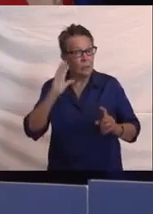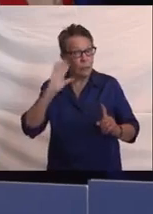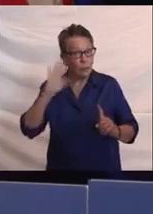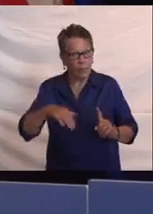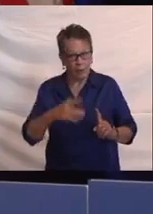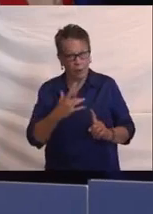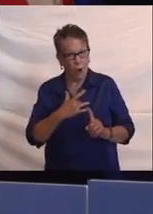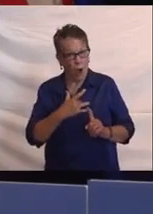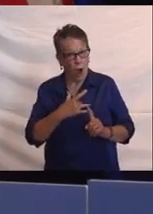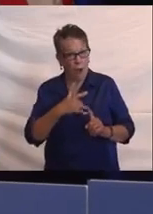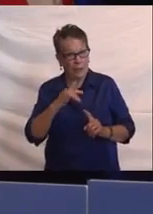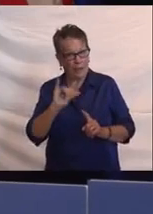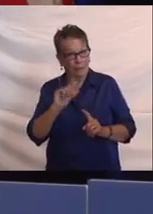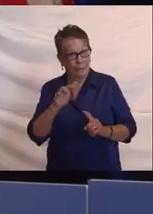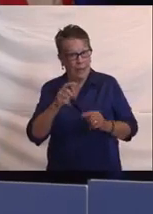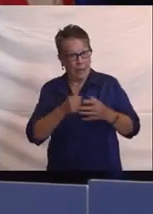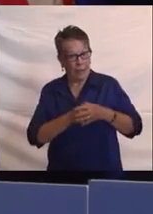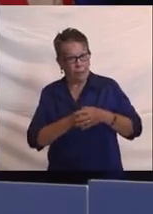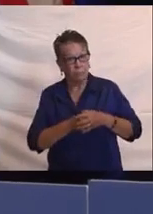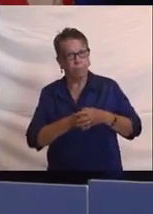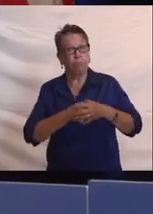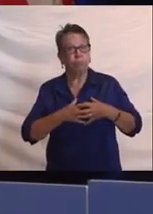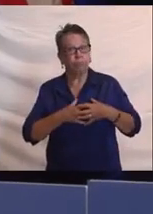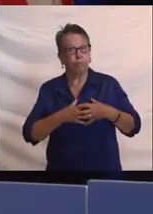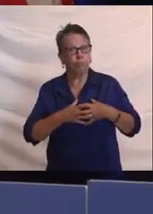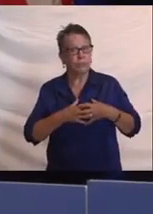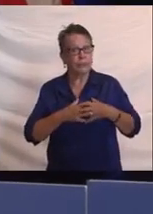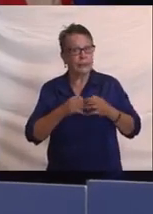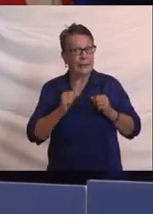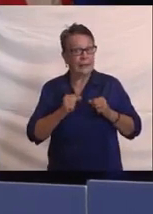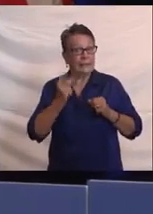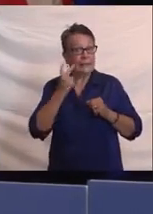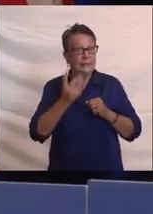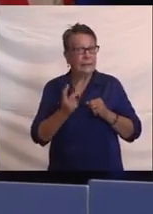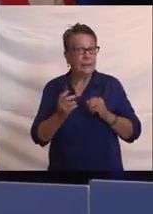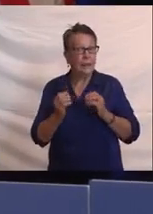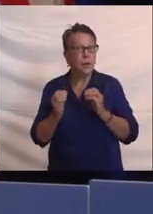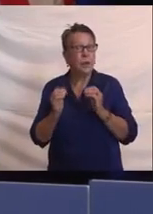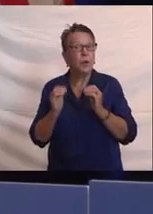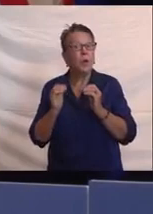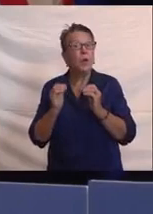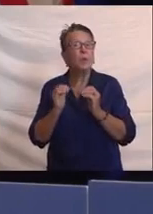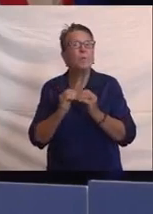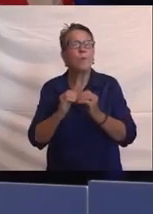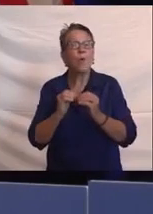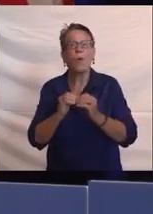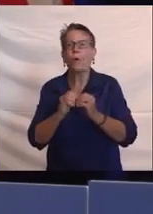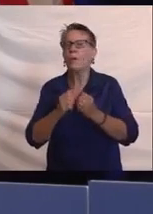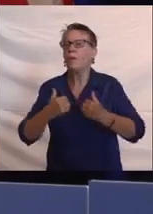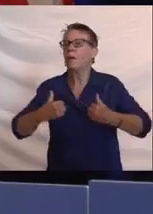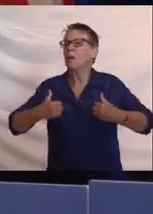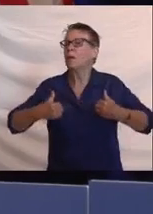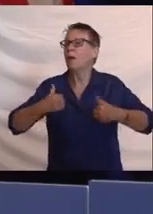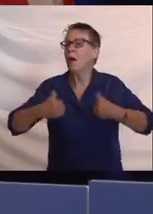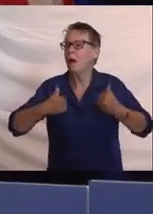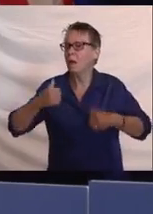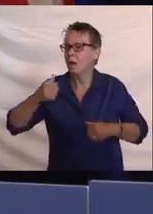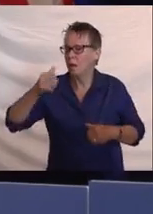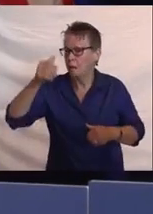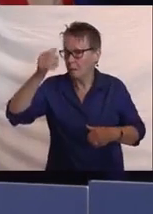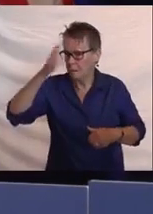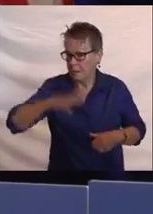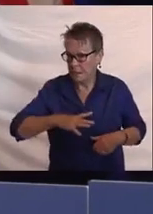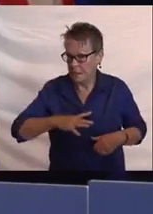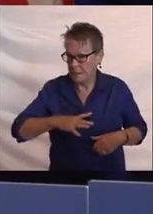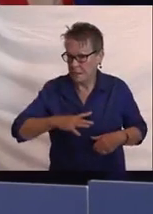myocarditis cases are associated among young men, but particularly after the 2nd dose. So, for example,